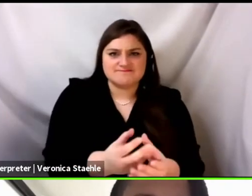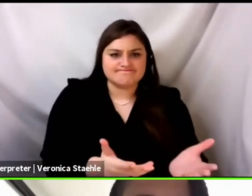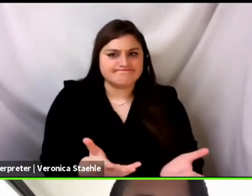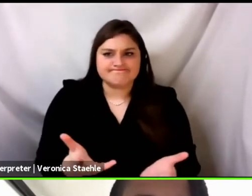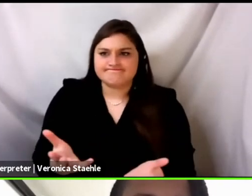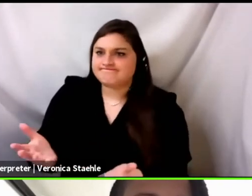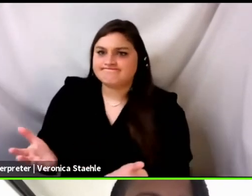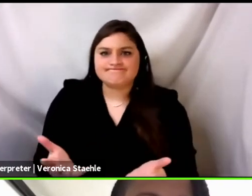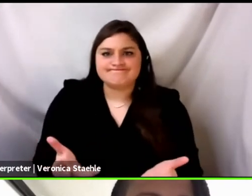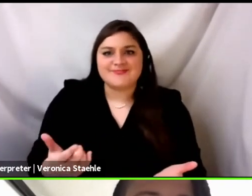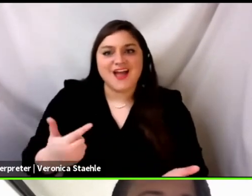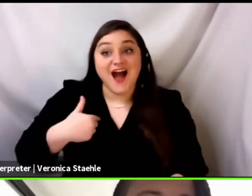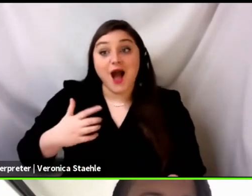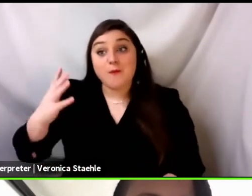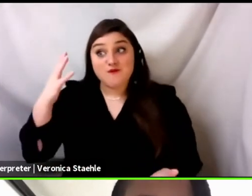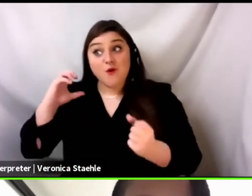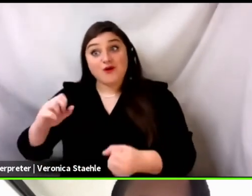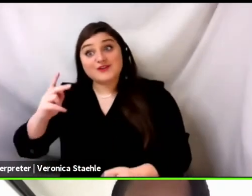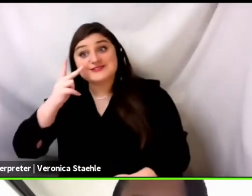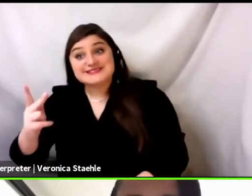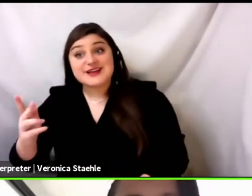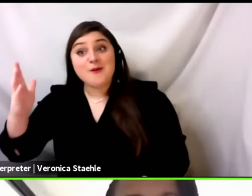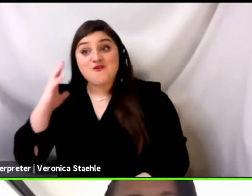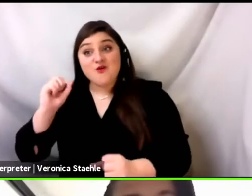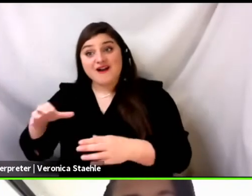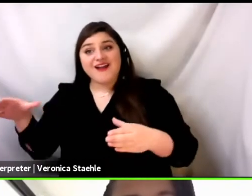things that I could see before when we could all gather together.